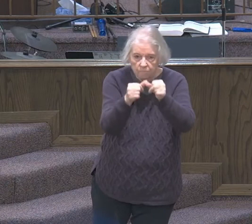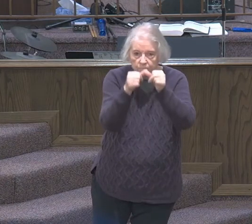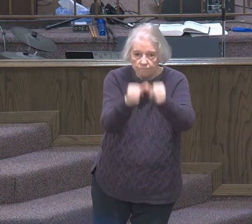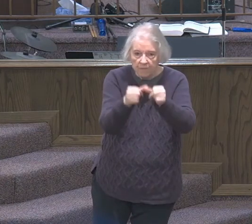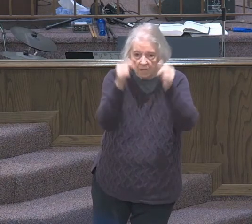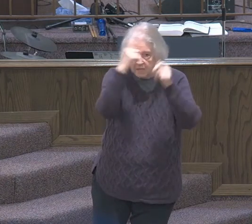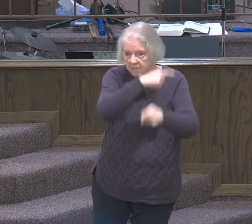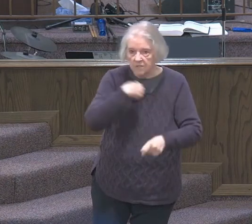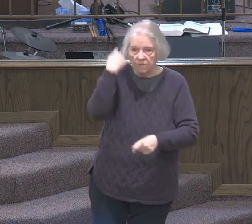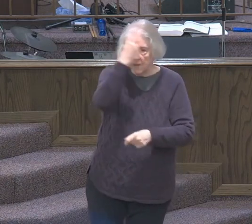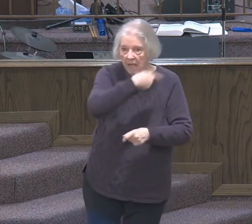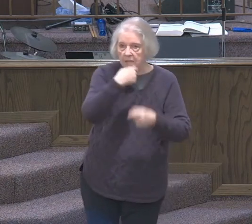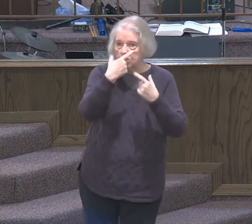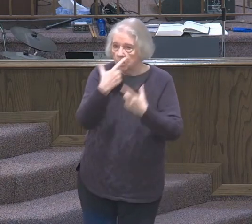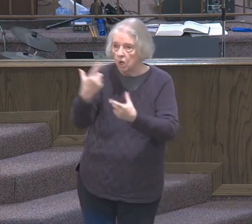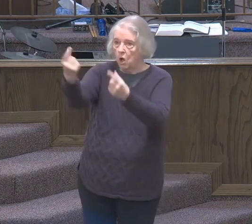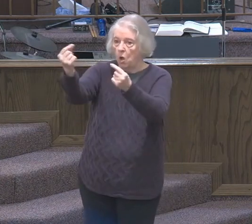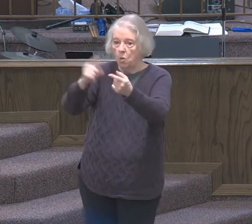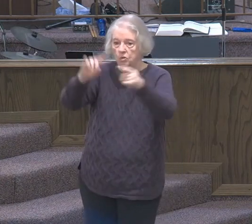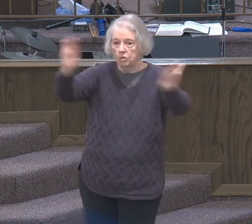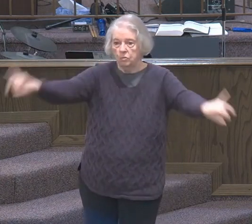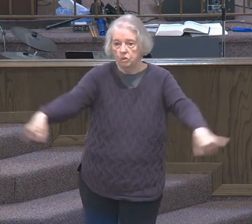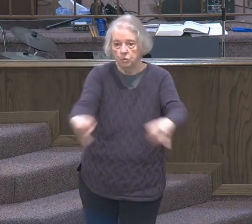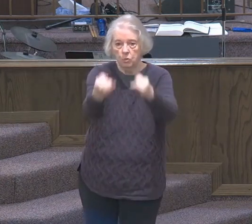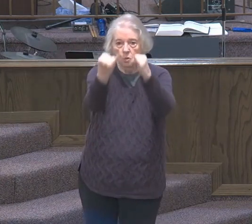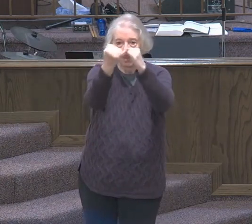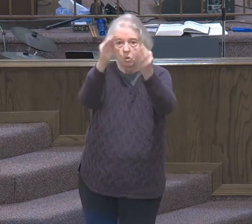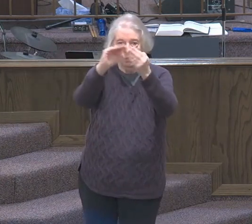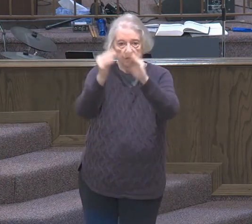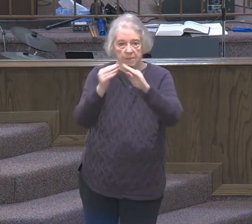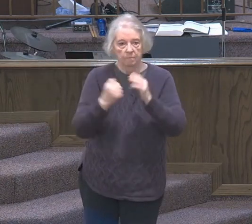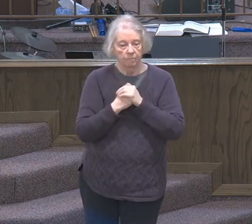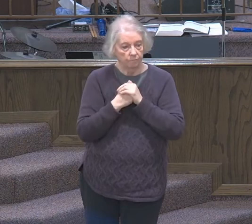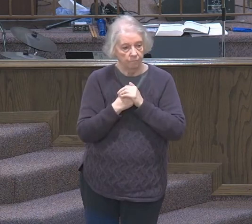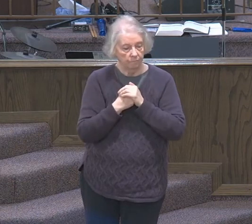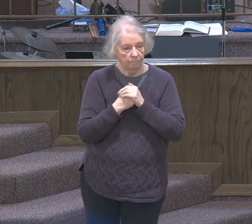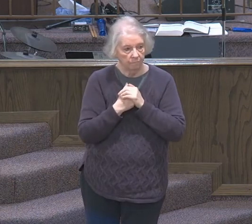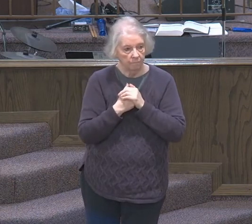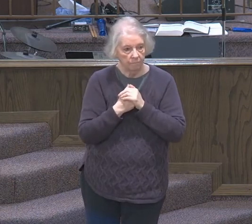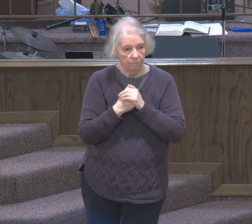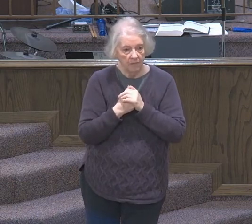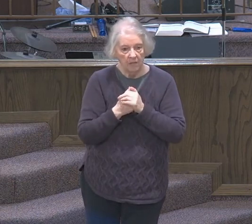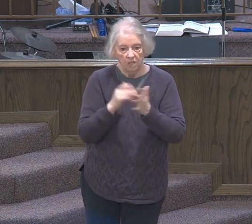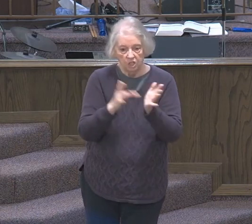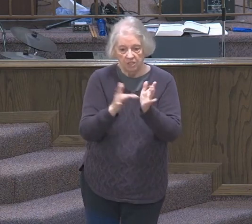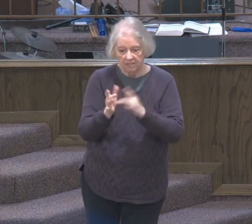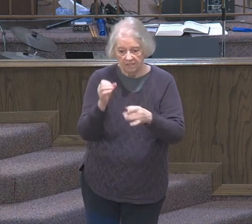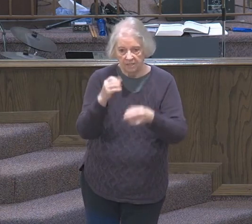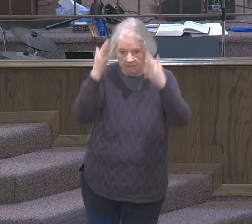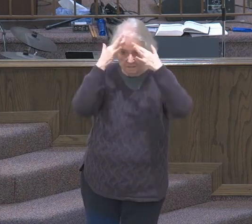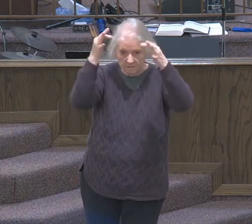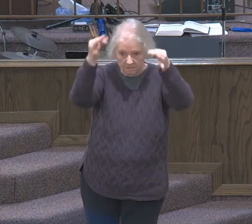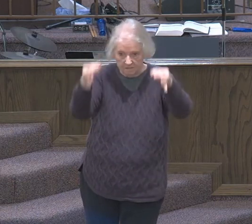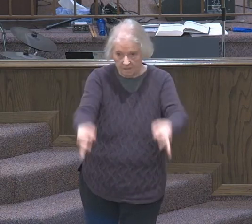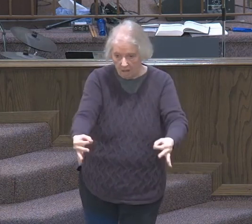to go to Jerusalem. Set his face to go to Jerusalem. He determined